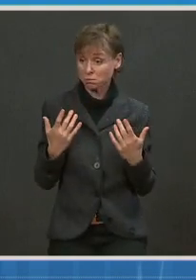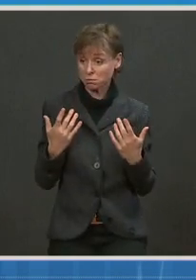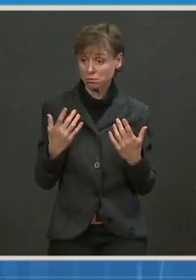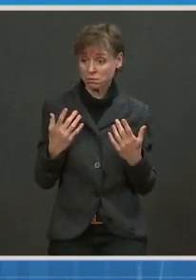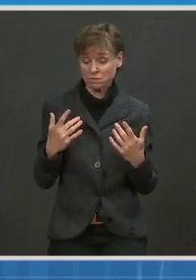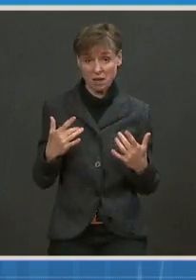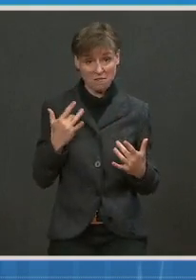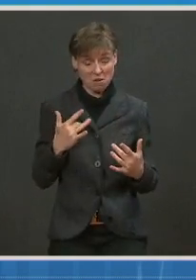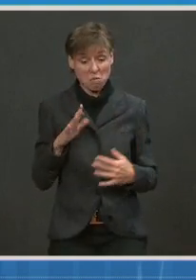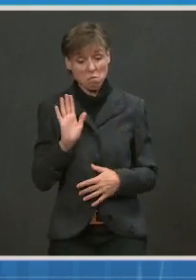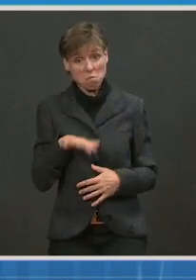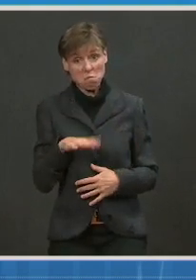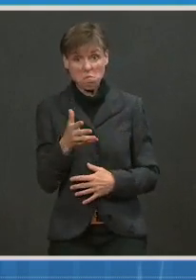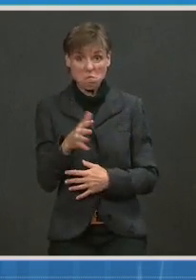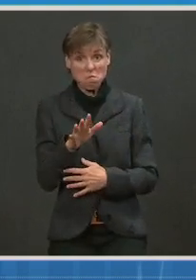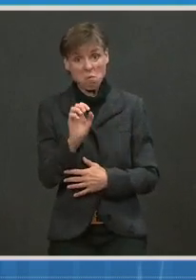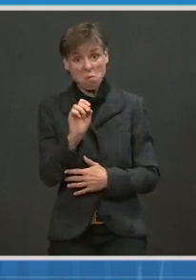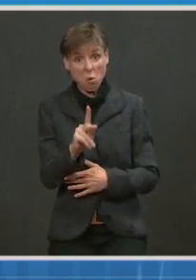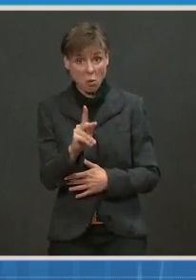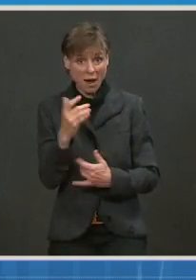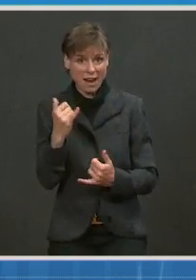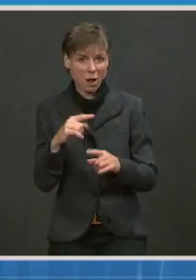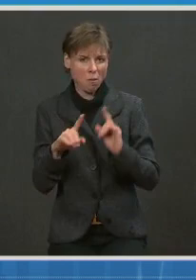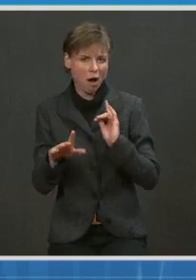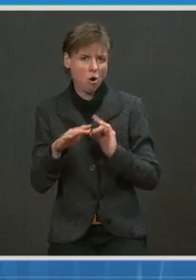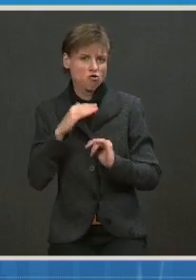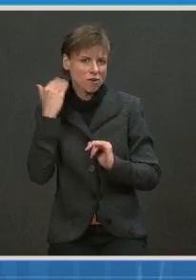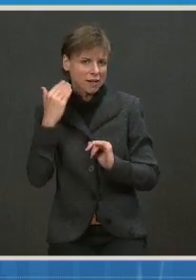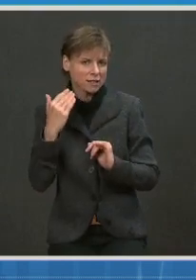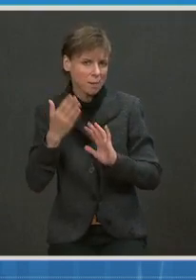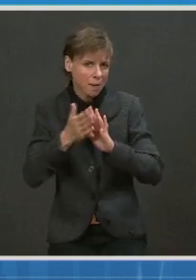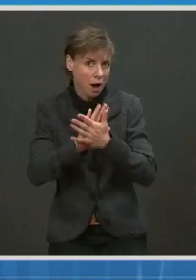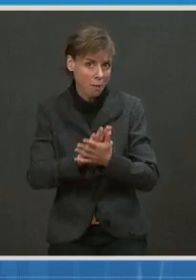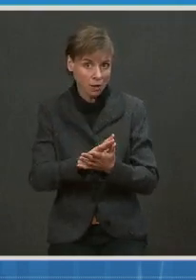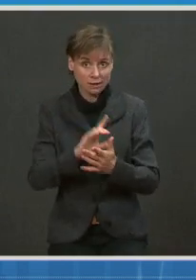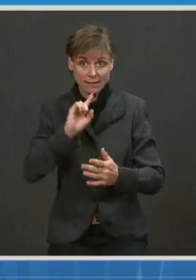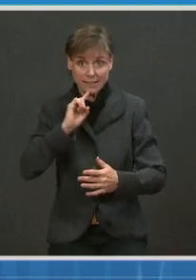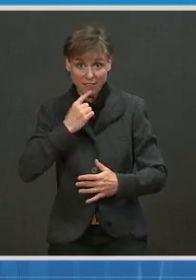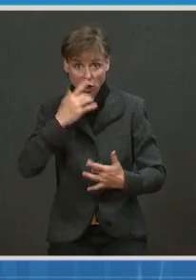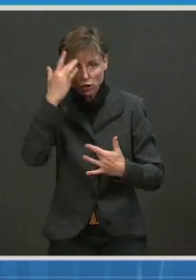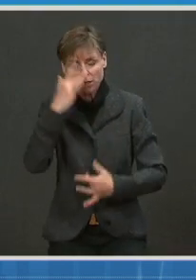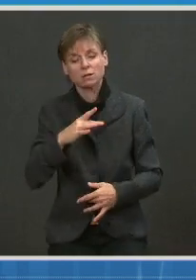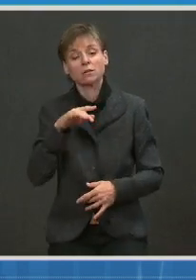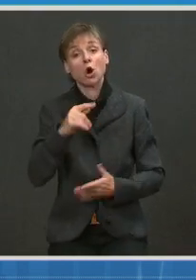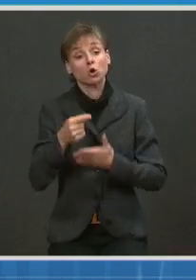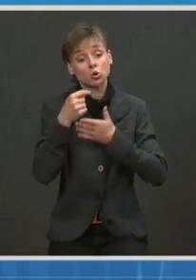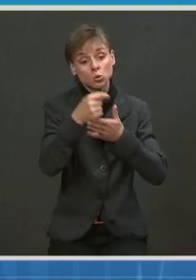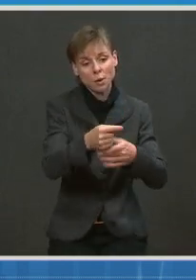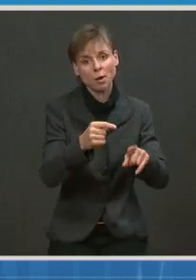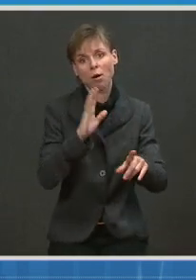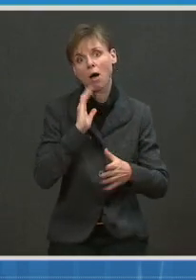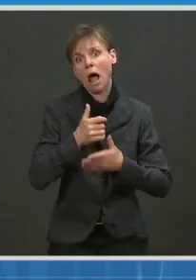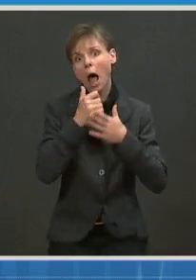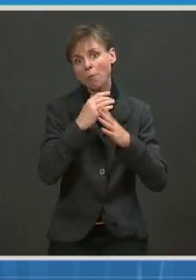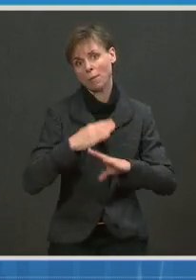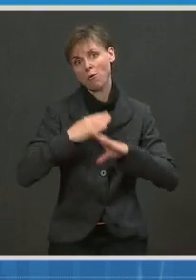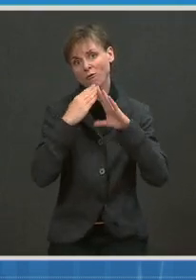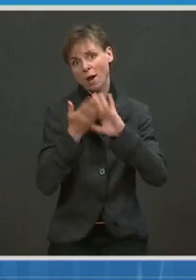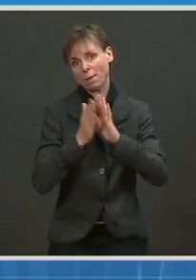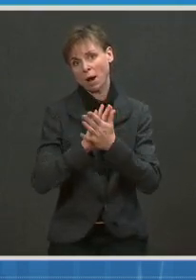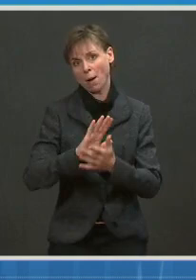at risk of getting pretty sick, these treatments can make a huge difference in preventing them from developing severe illness from